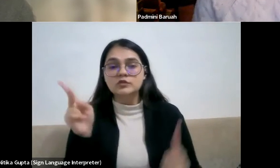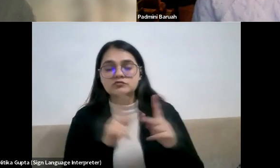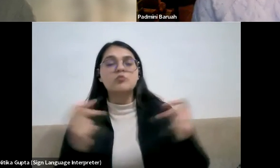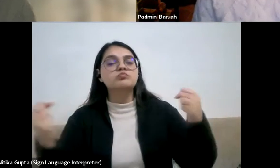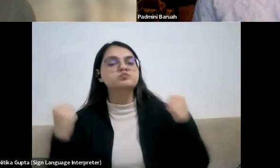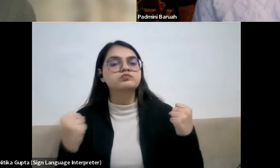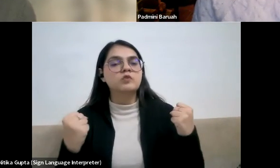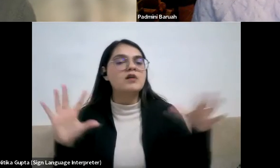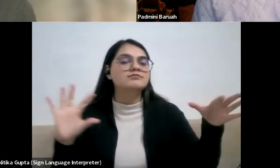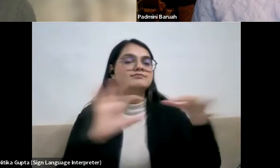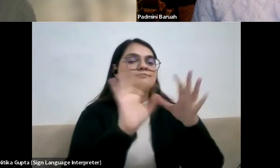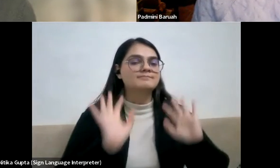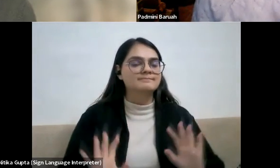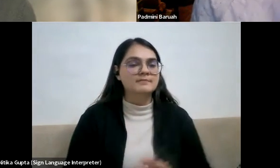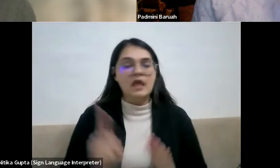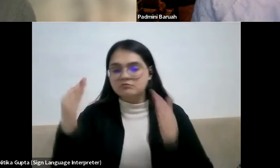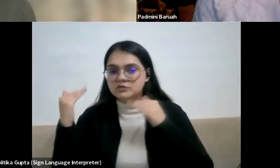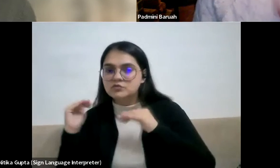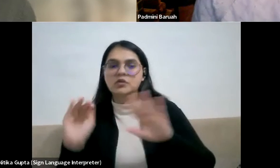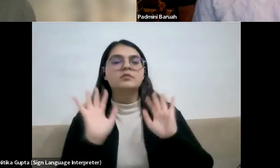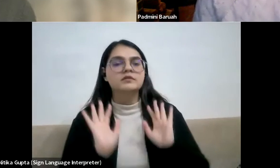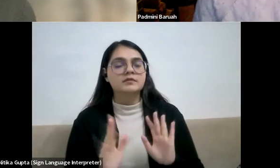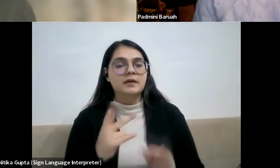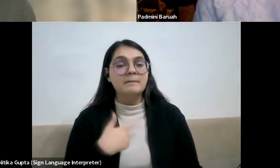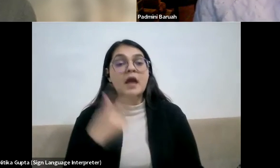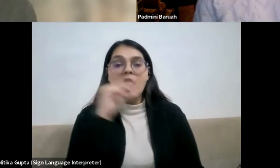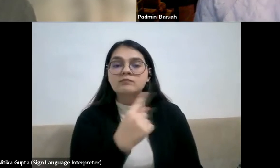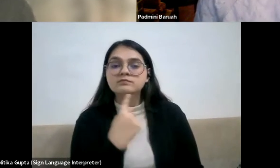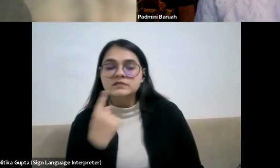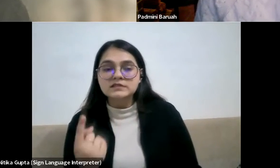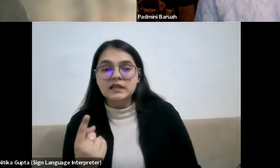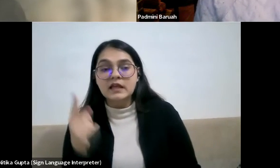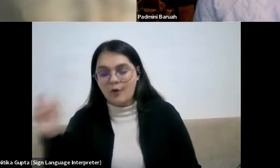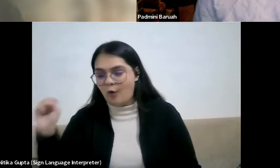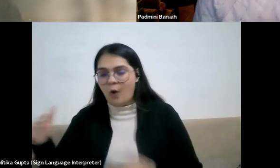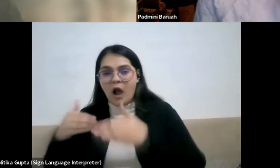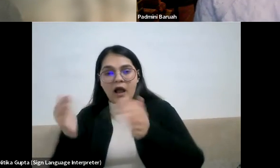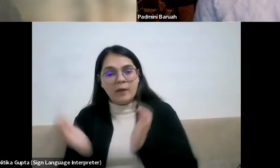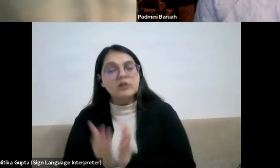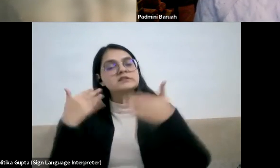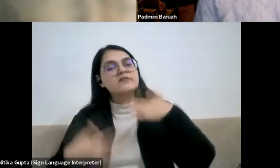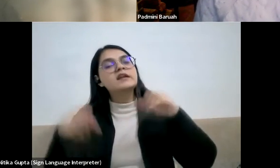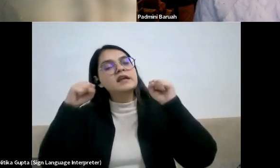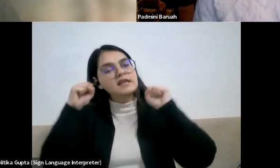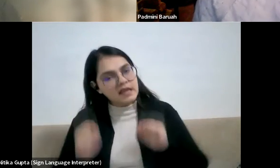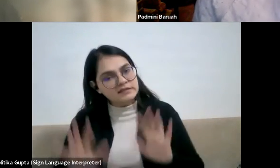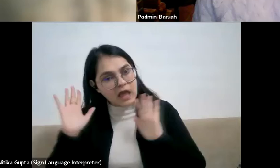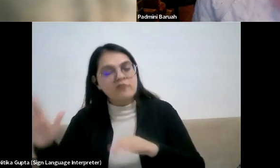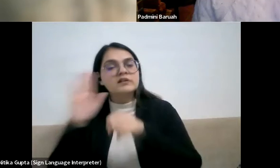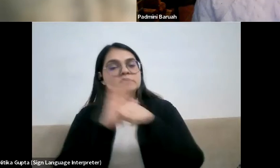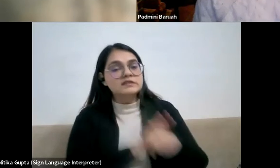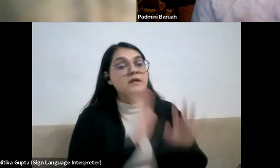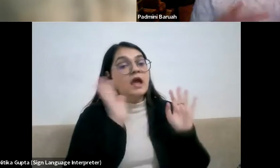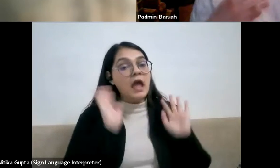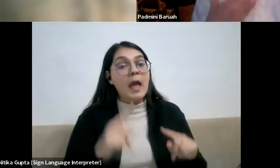networks that provided support. I'm again not saying that these communities are not suffering and are not discriminated against, but